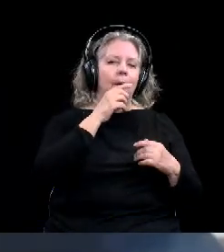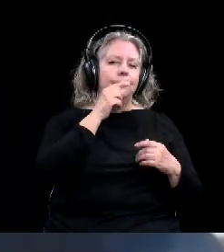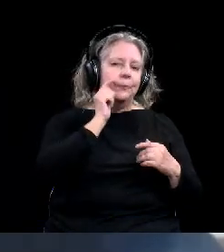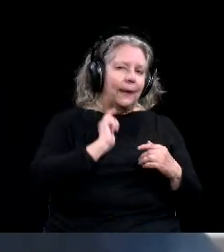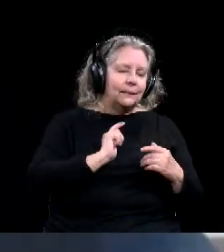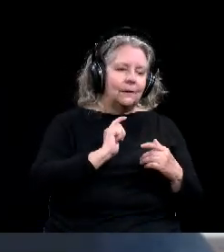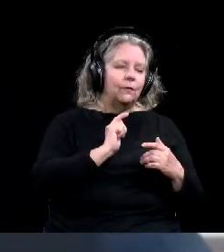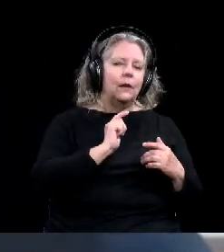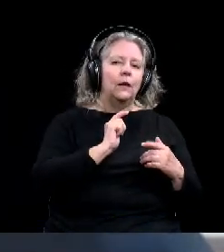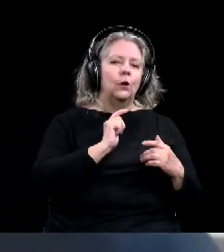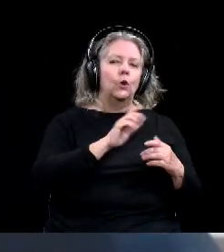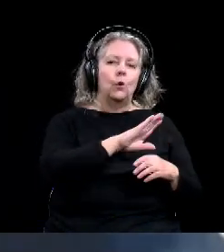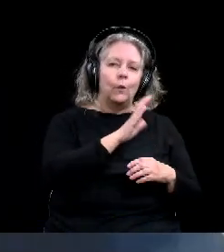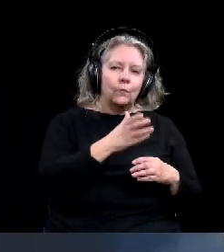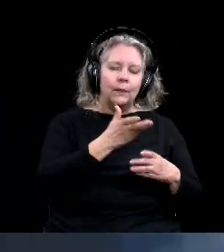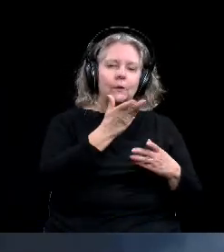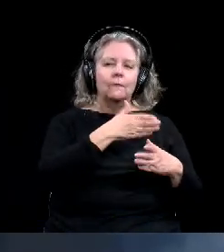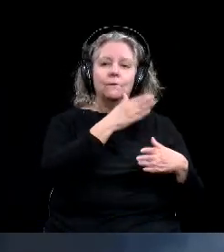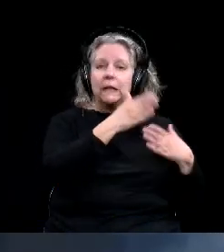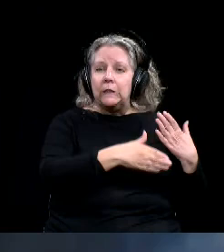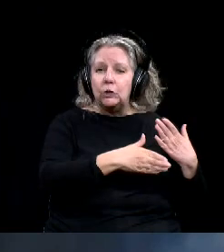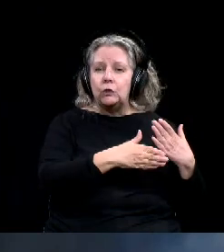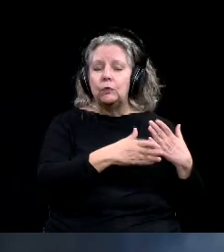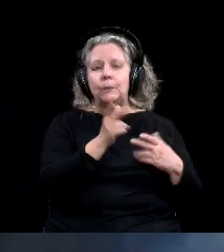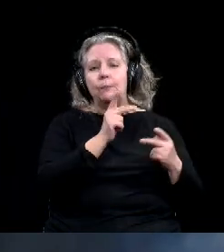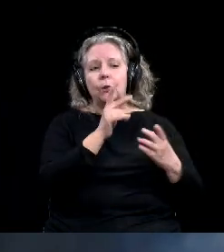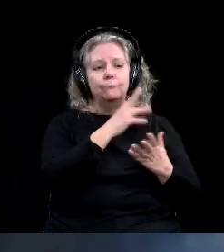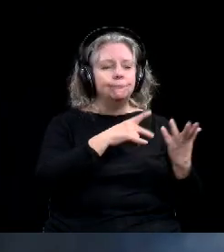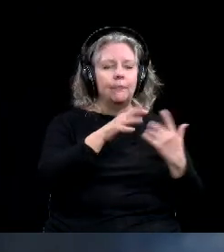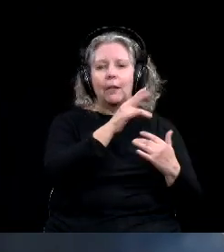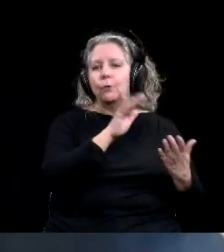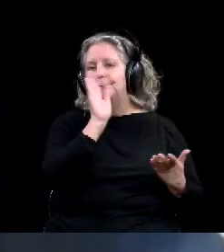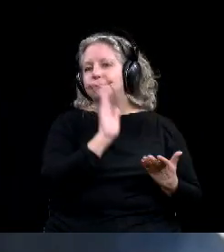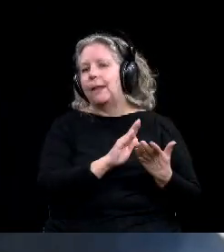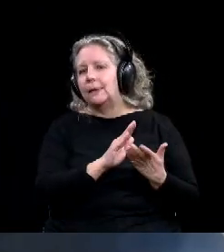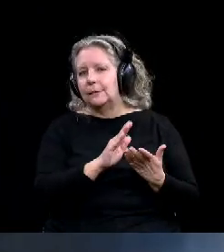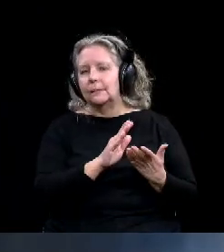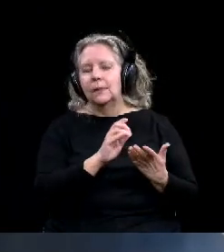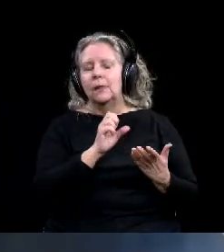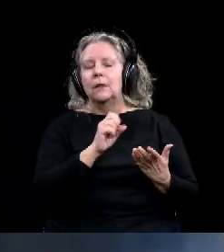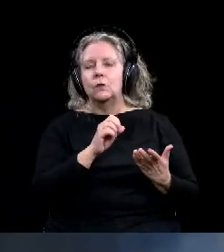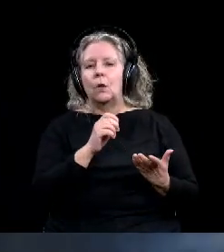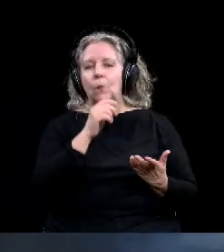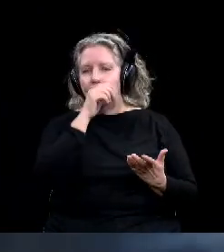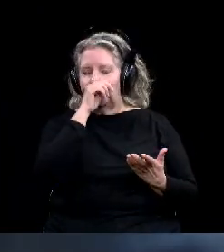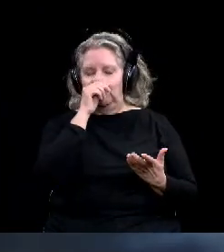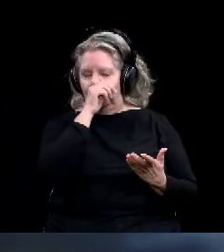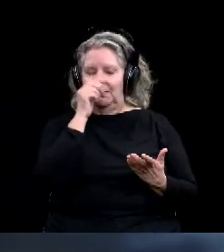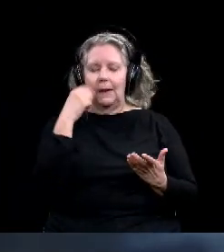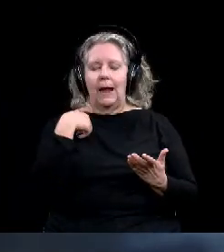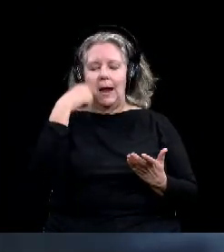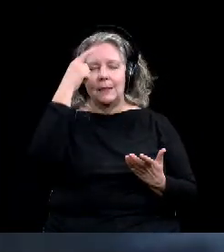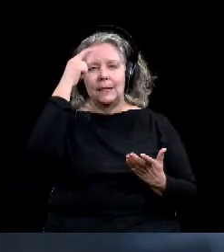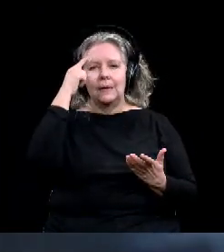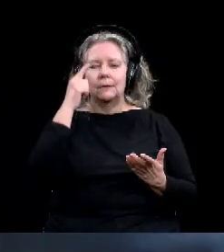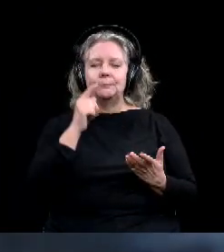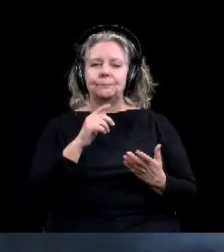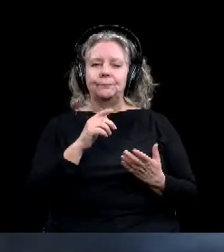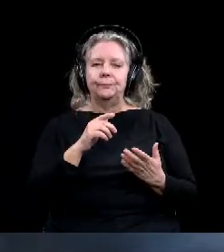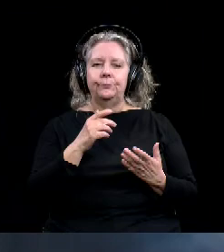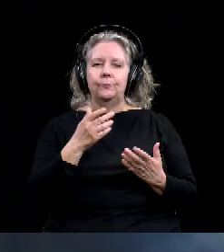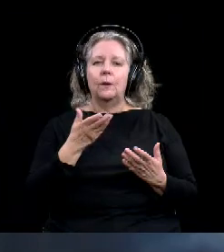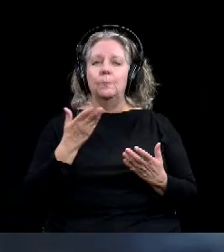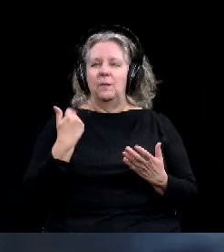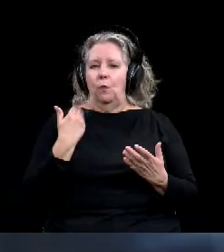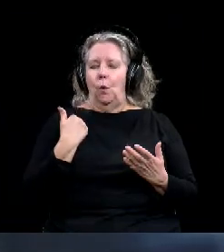month from the last of those, I think those exposures, those infections, and those resulting hospitalizations have